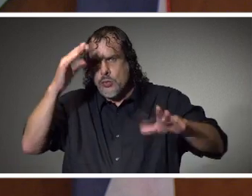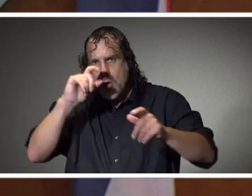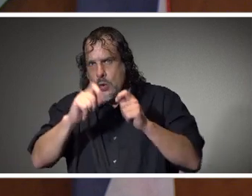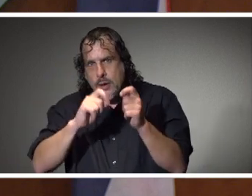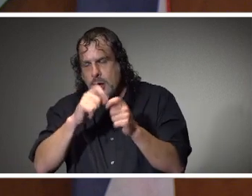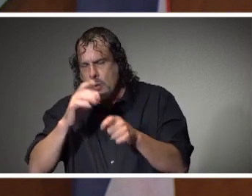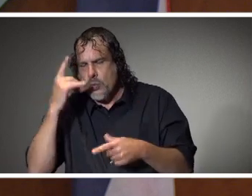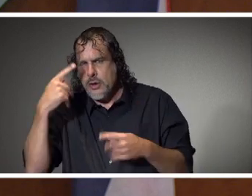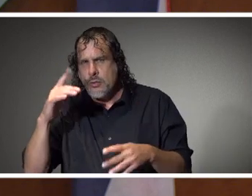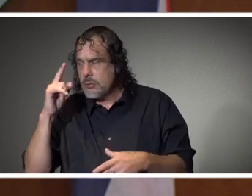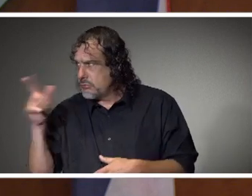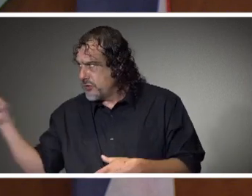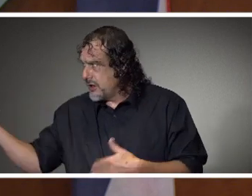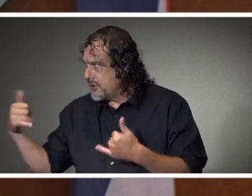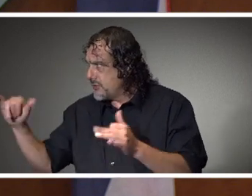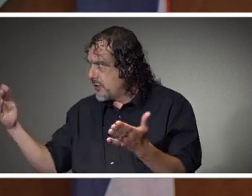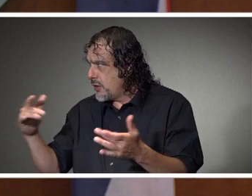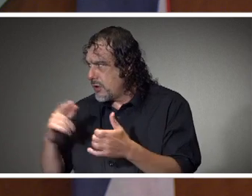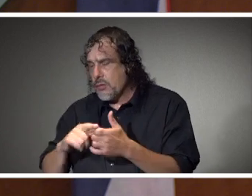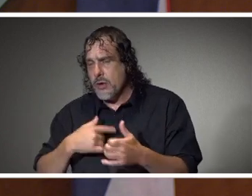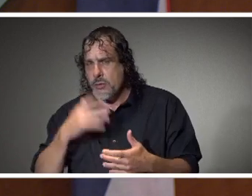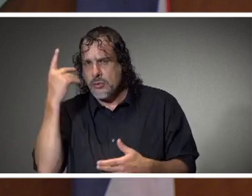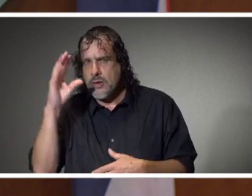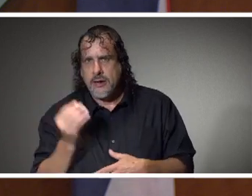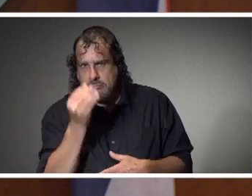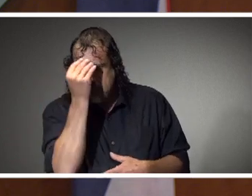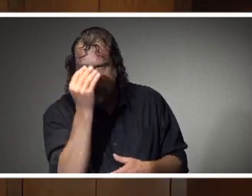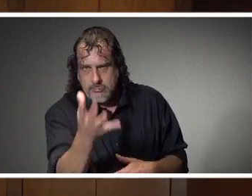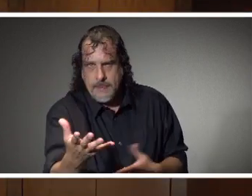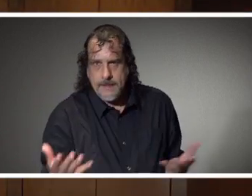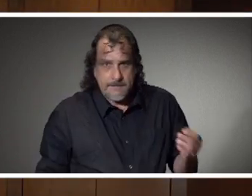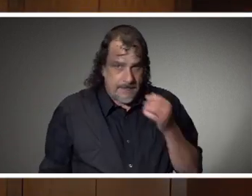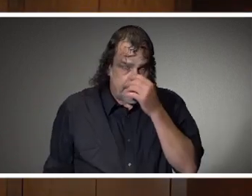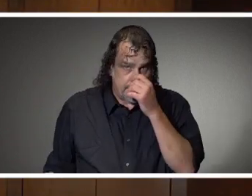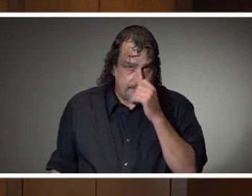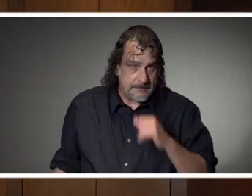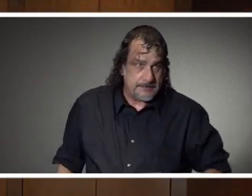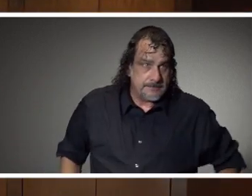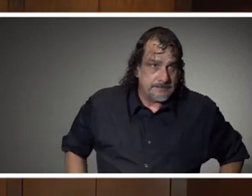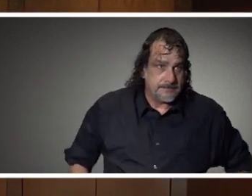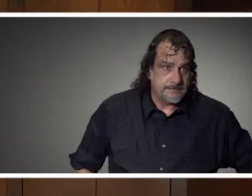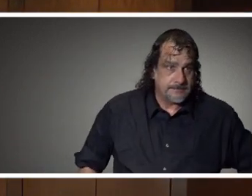to you really soon after this briefing.